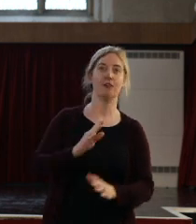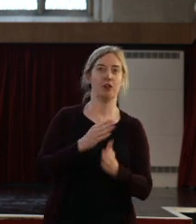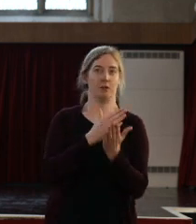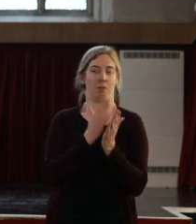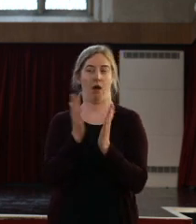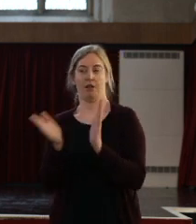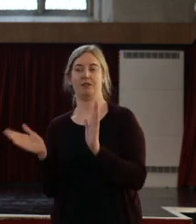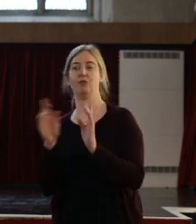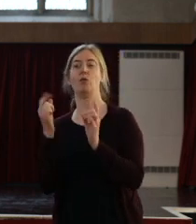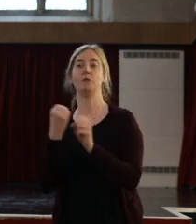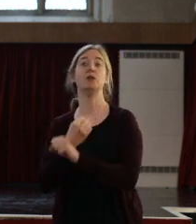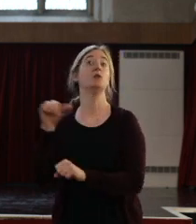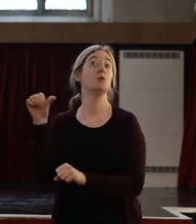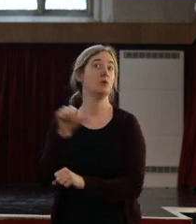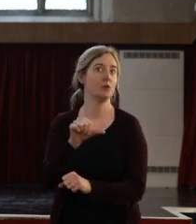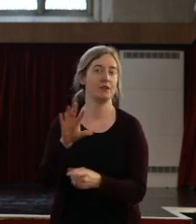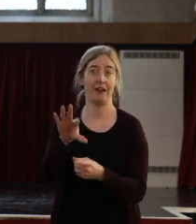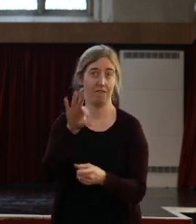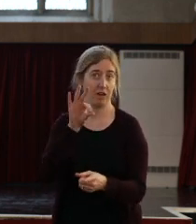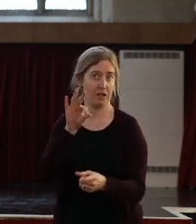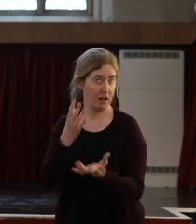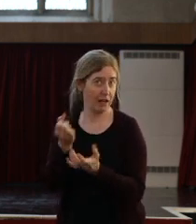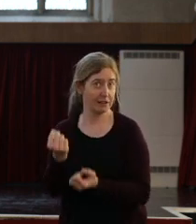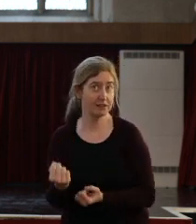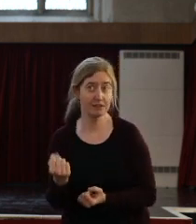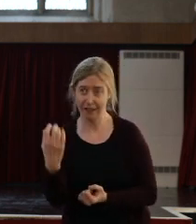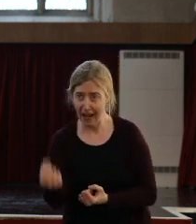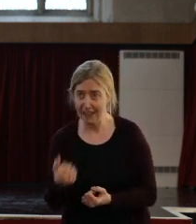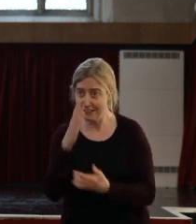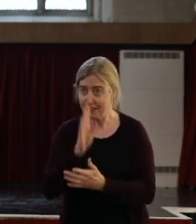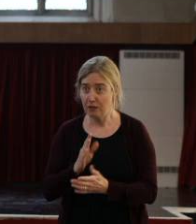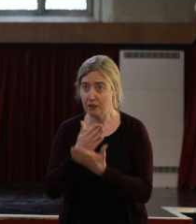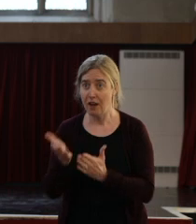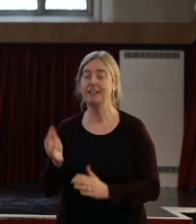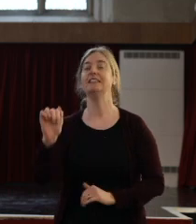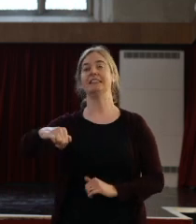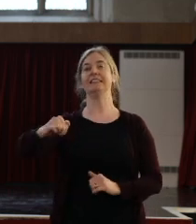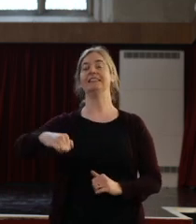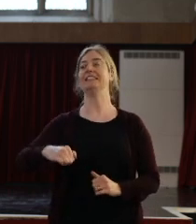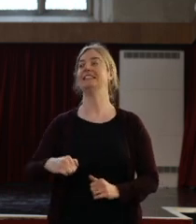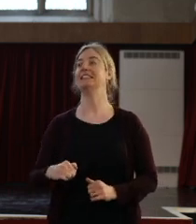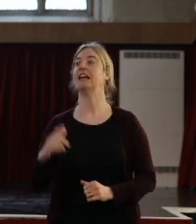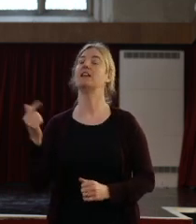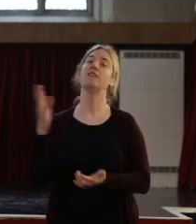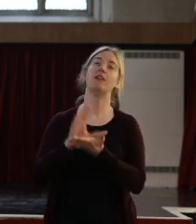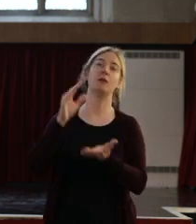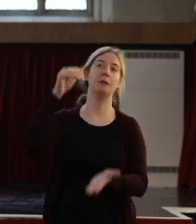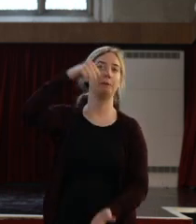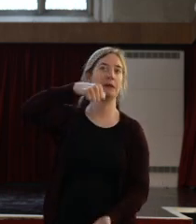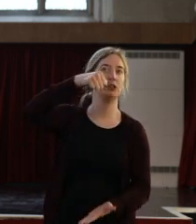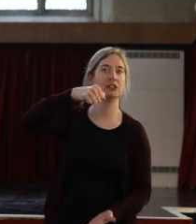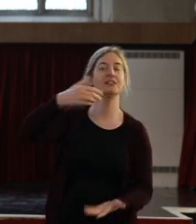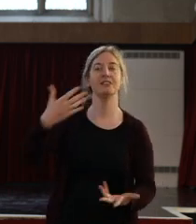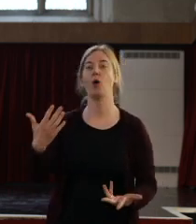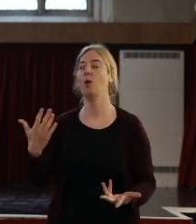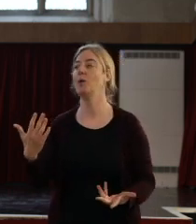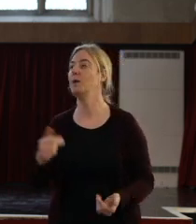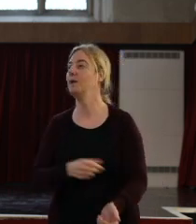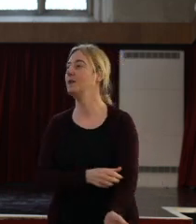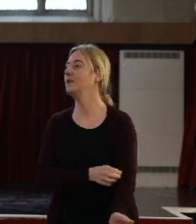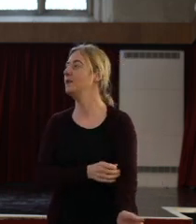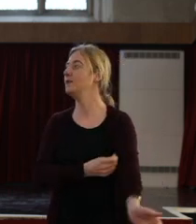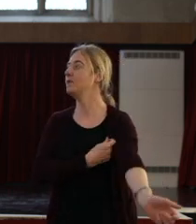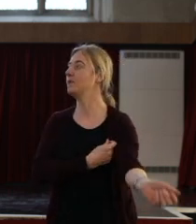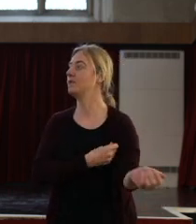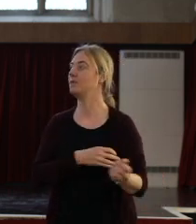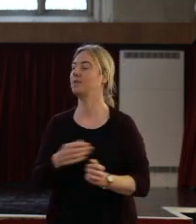Absolutely. That's another thing. Is there a serious side to it? Well, it's got a very big budget, and it looks after some of the poorest people in the